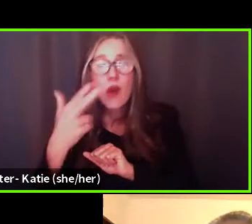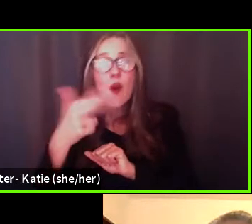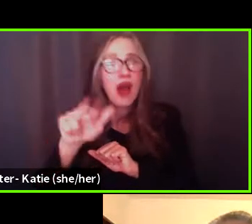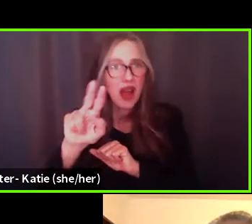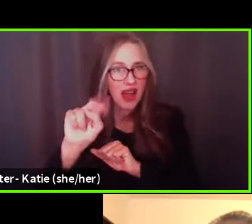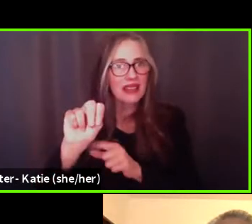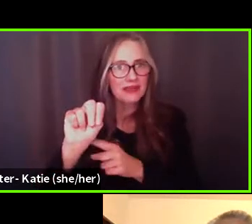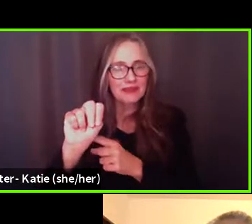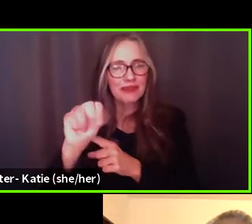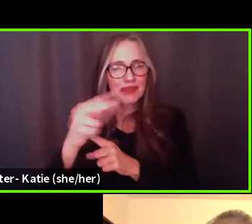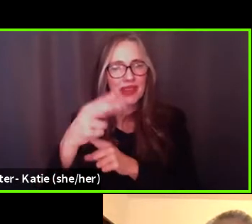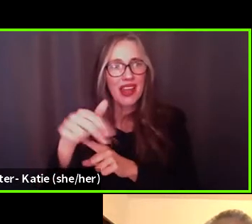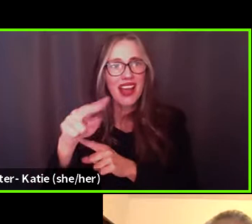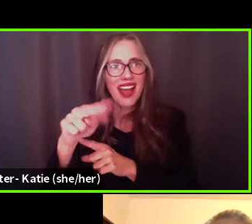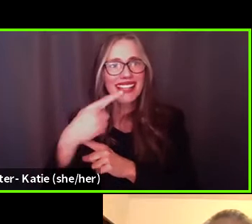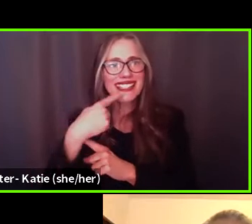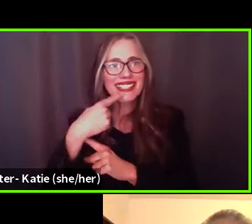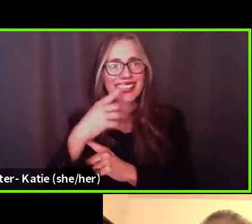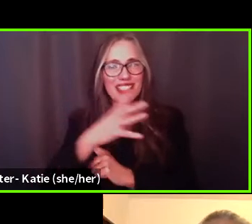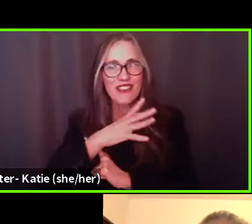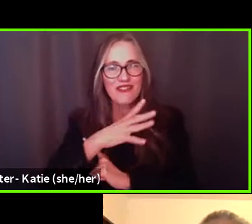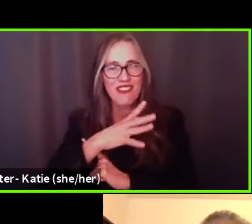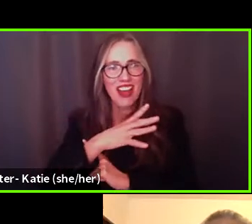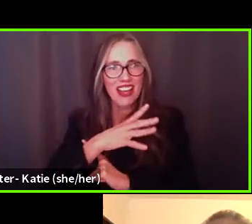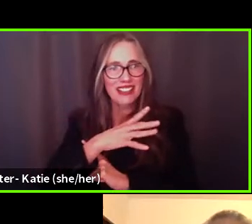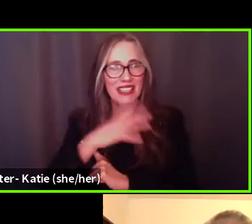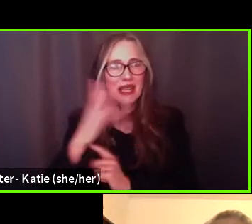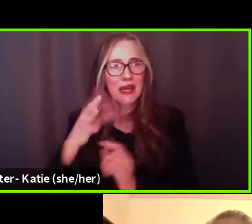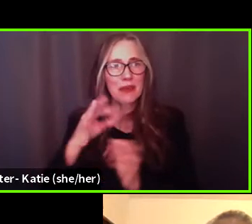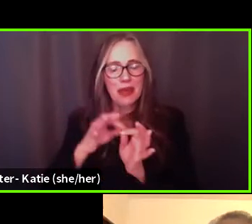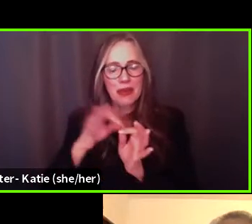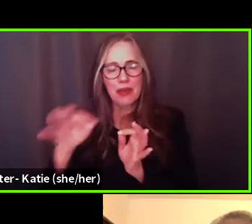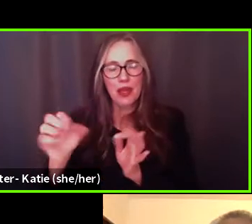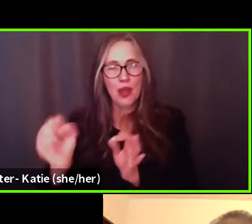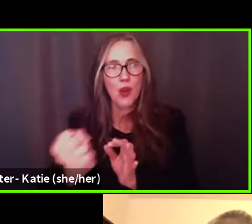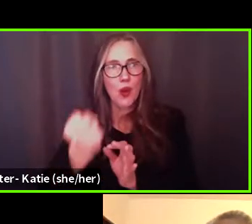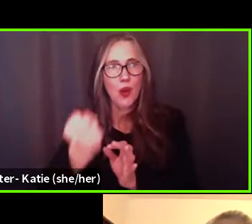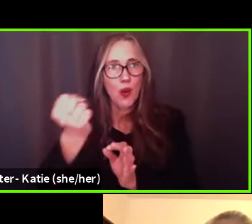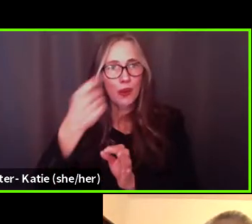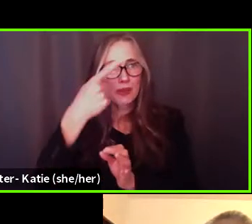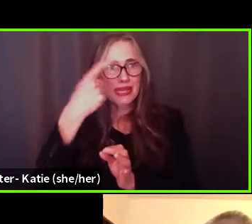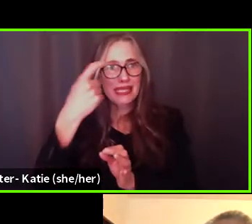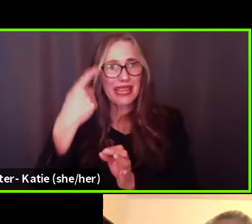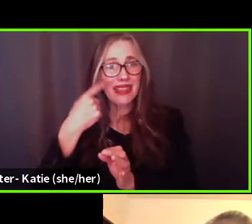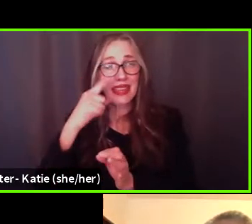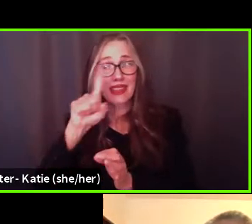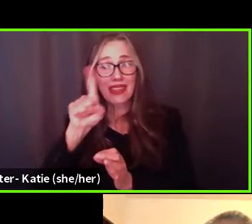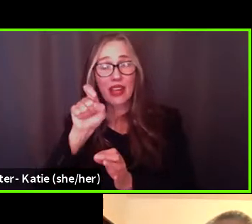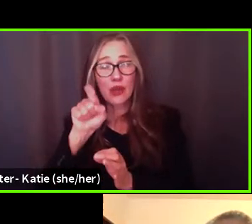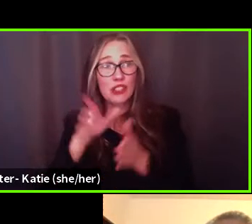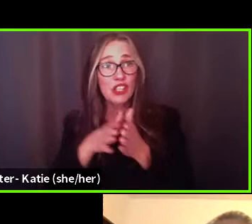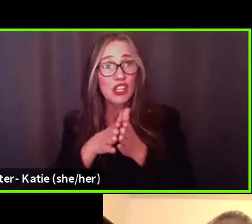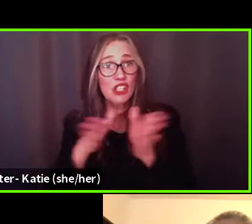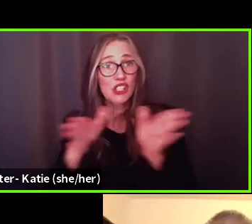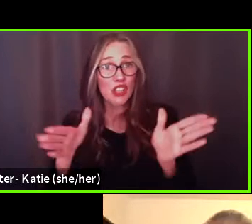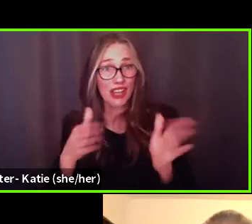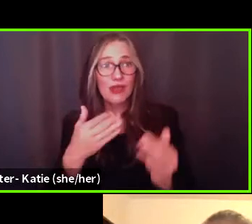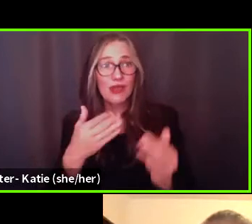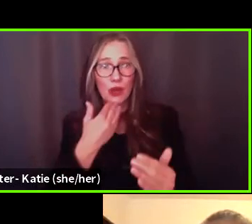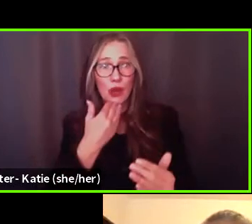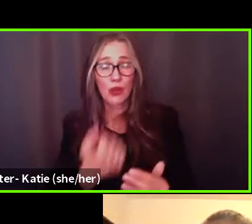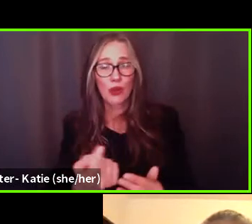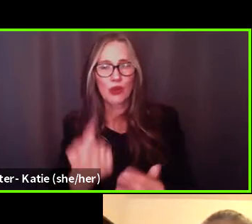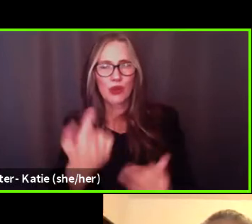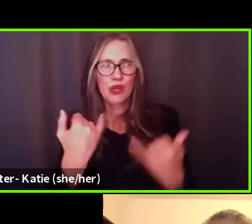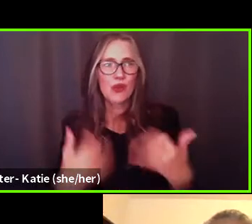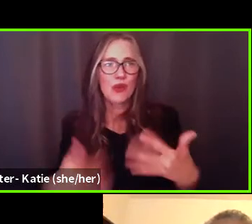that's just that sounds fine okay yeah because i think that's a good general question so we'll come back to that one and and uh take